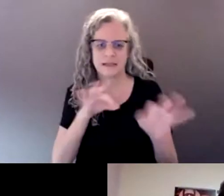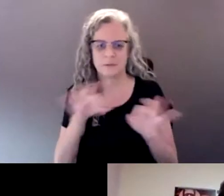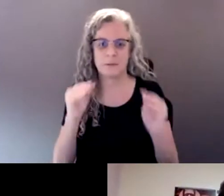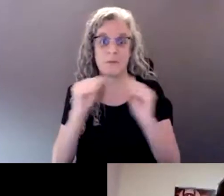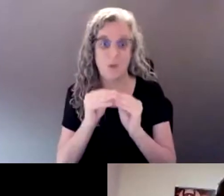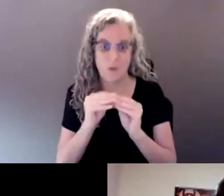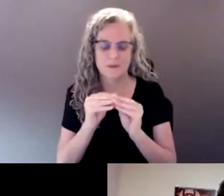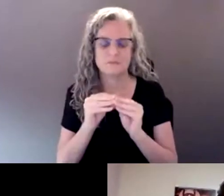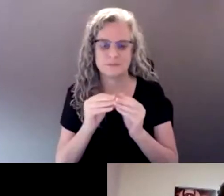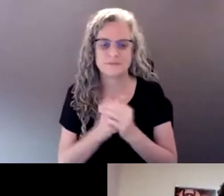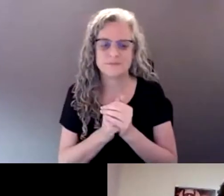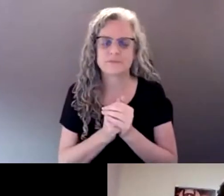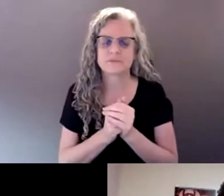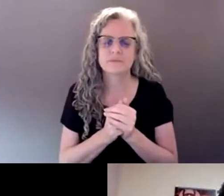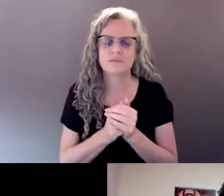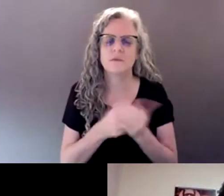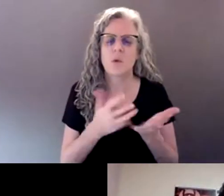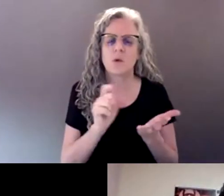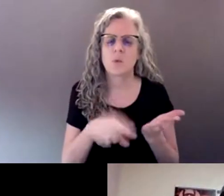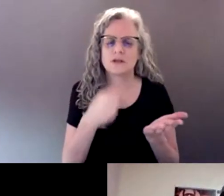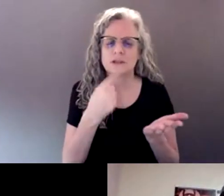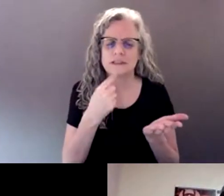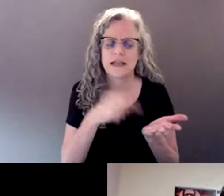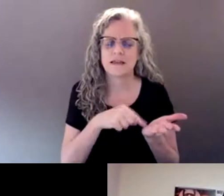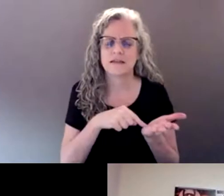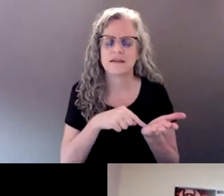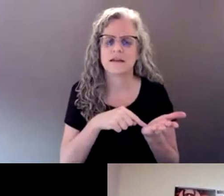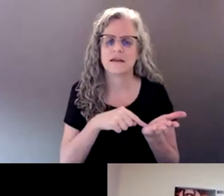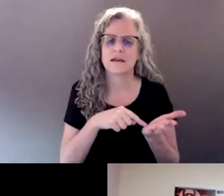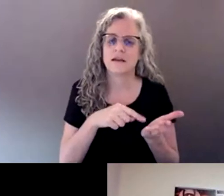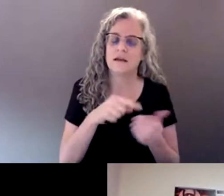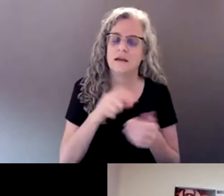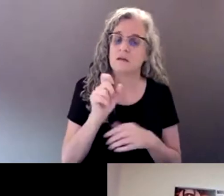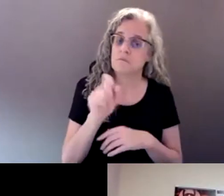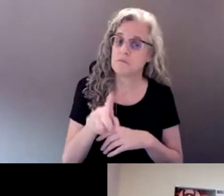in your explanation, which is about whether you are using